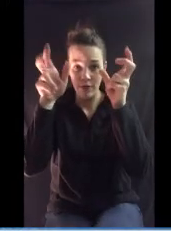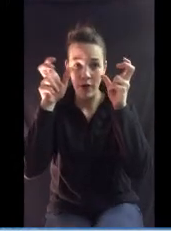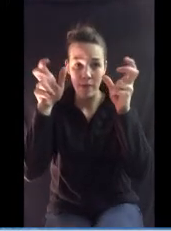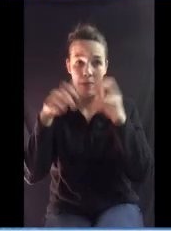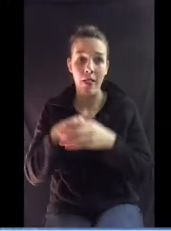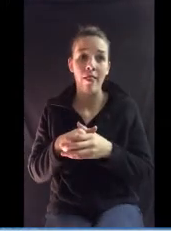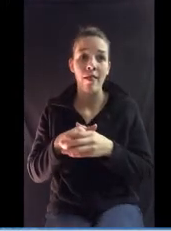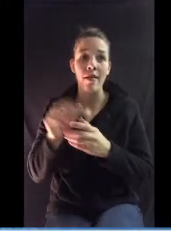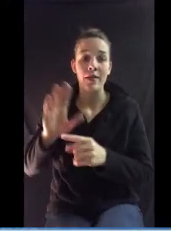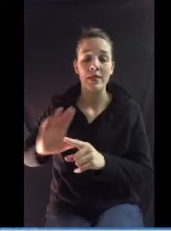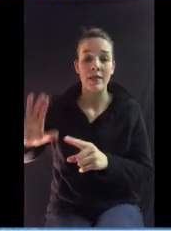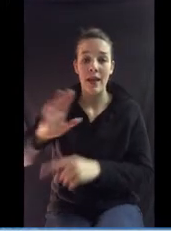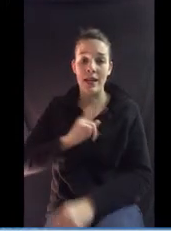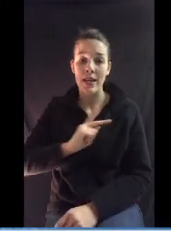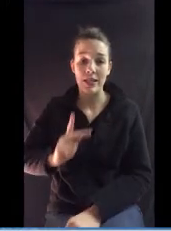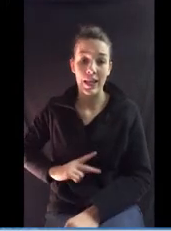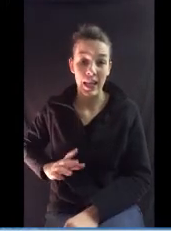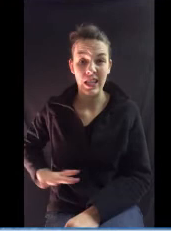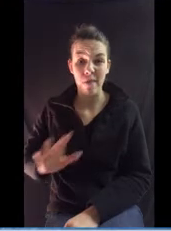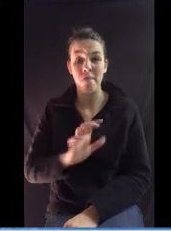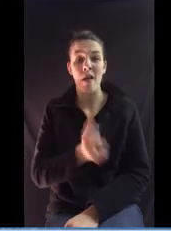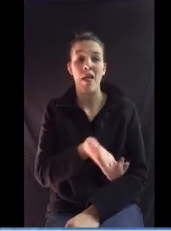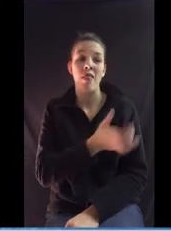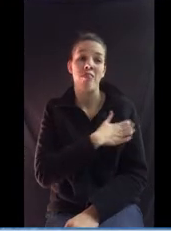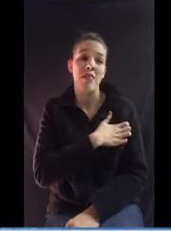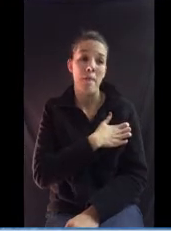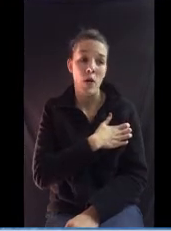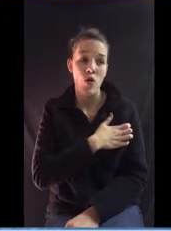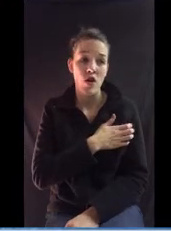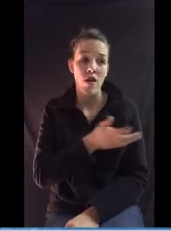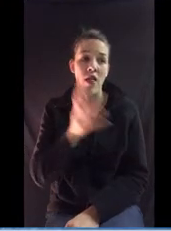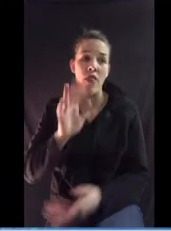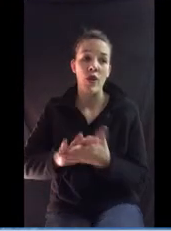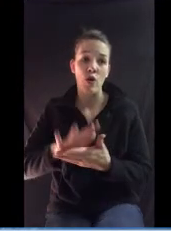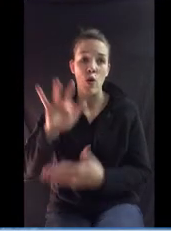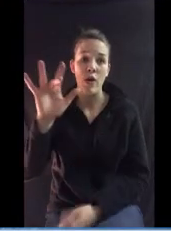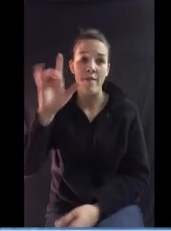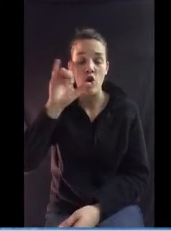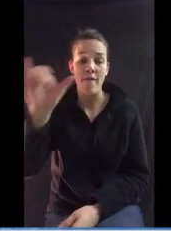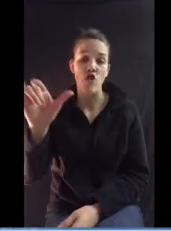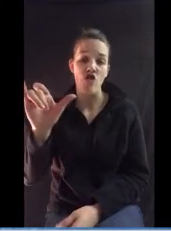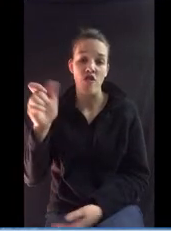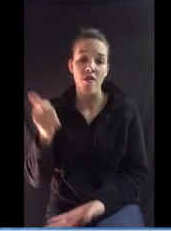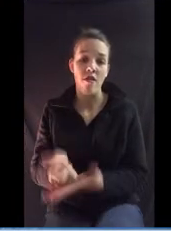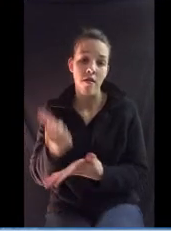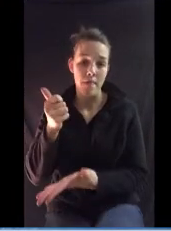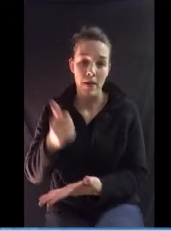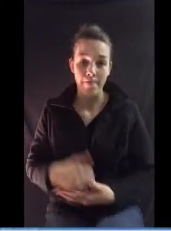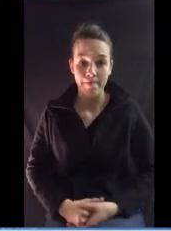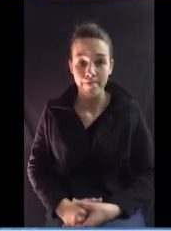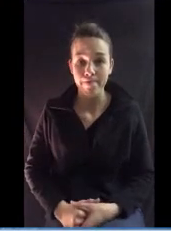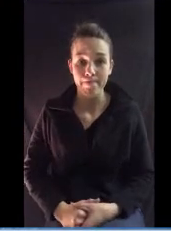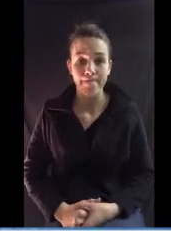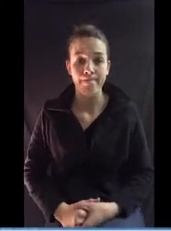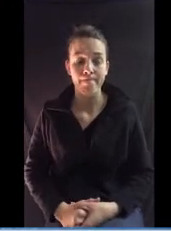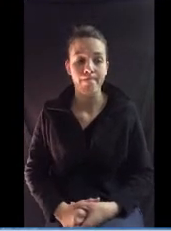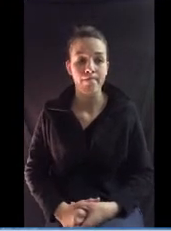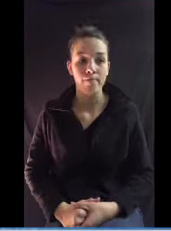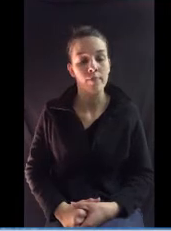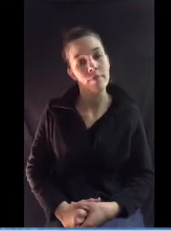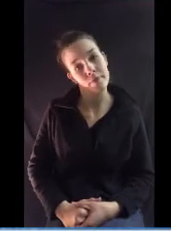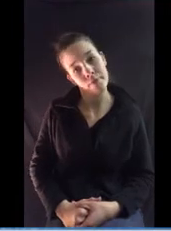into temptation, but deliver us from evil. For thine is the kingdom and the power and the glory